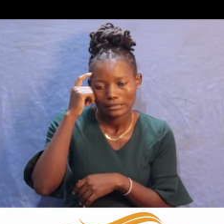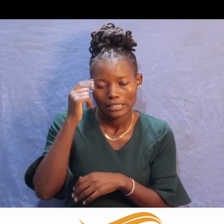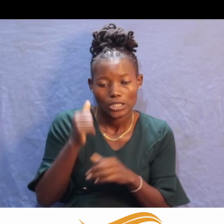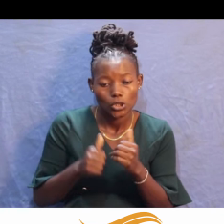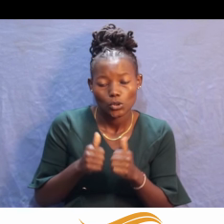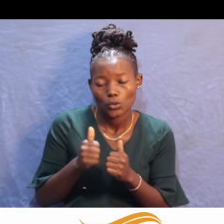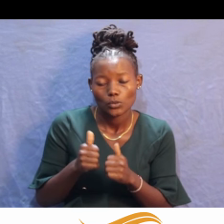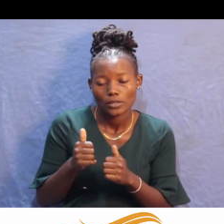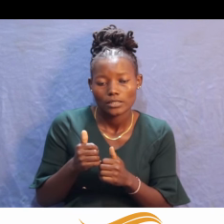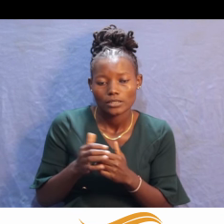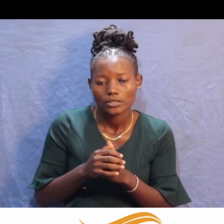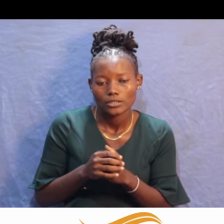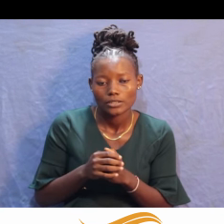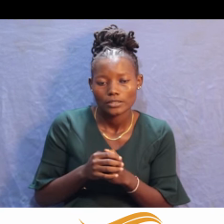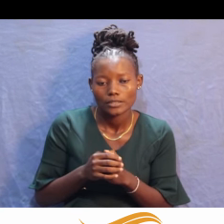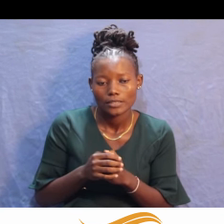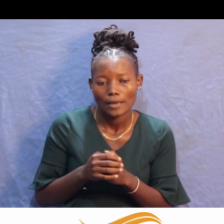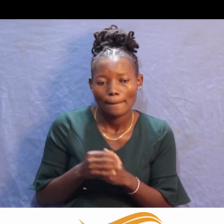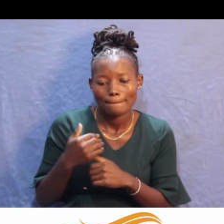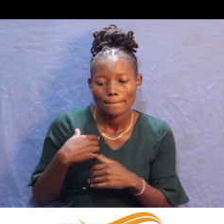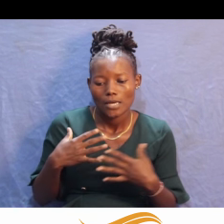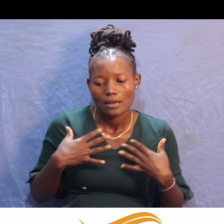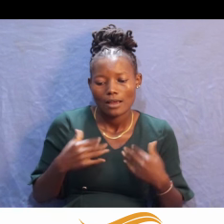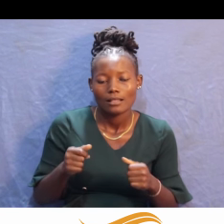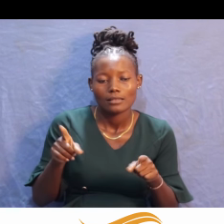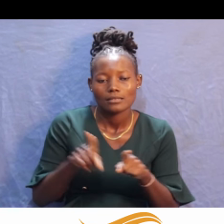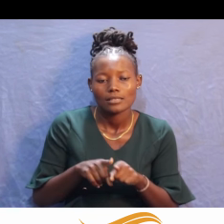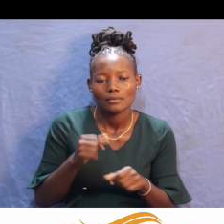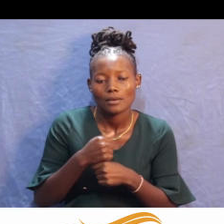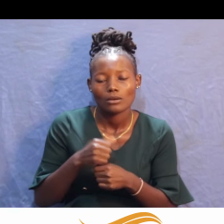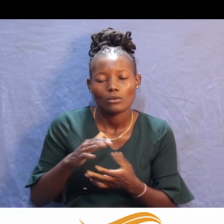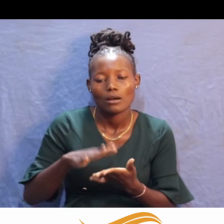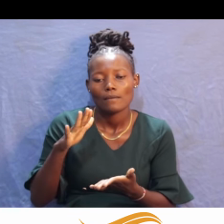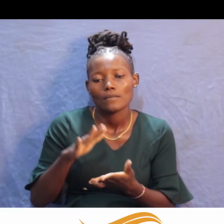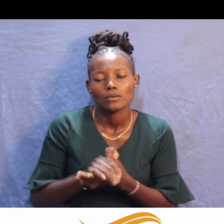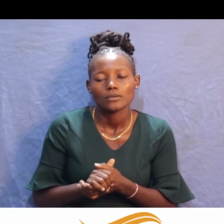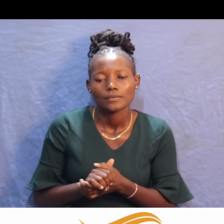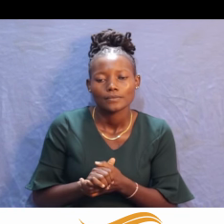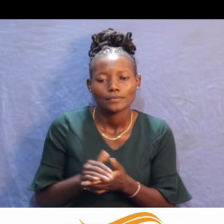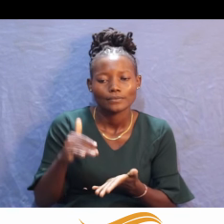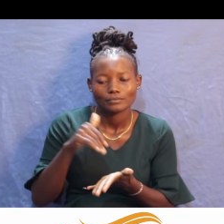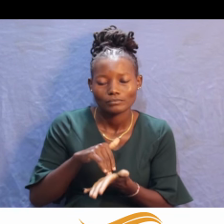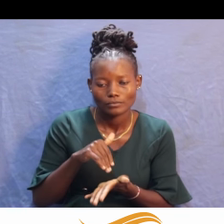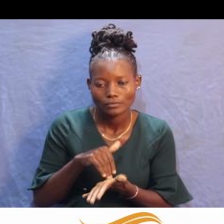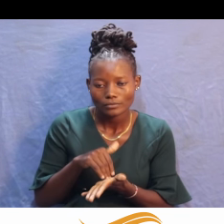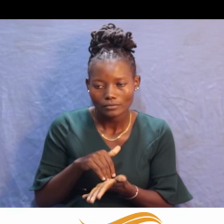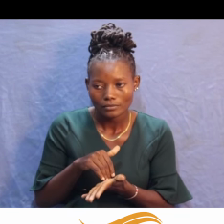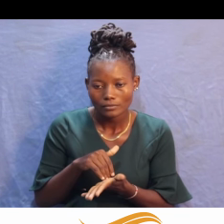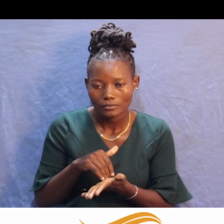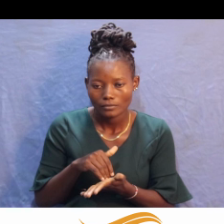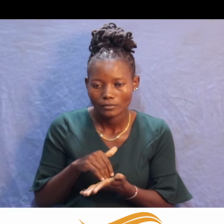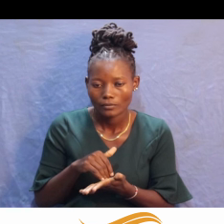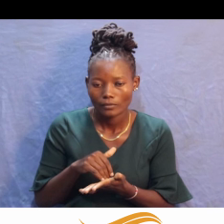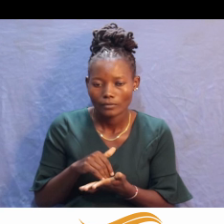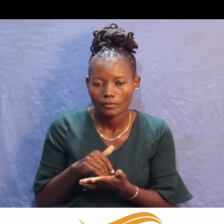going to become, or I am healthy. I'm going to become an athlete and work accordingly. And again, overseeing all